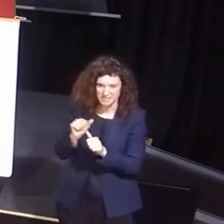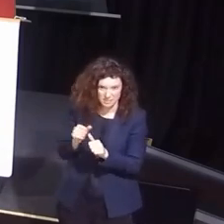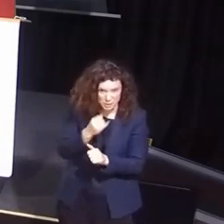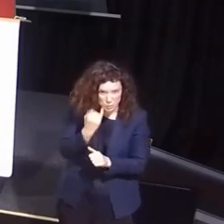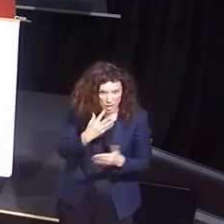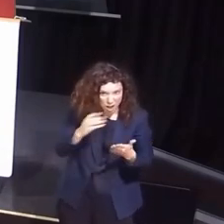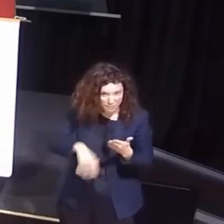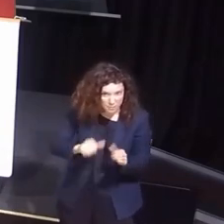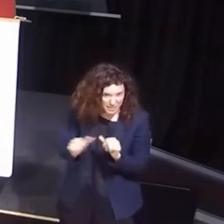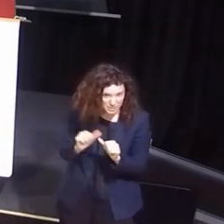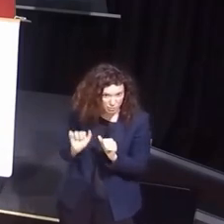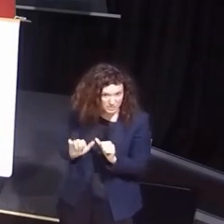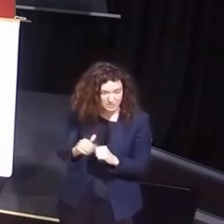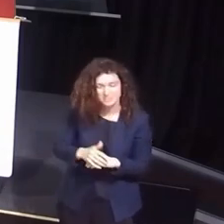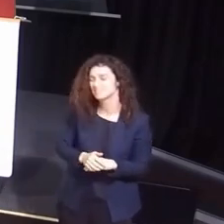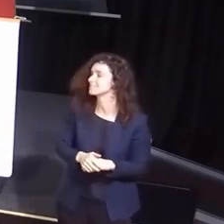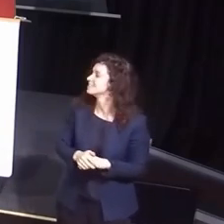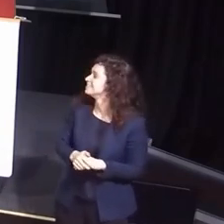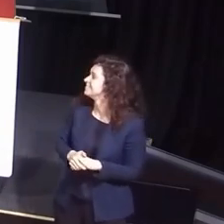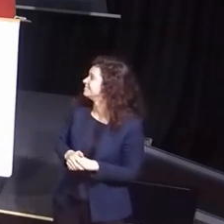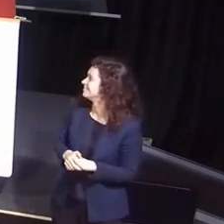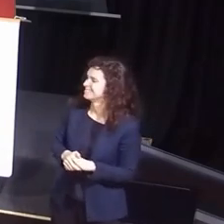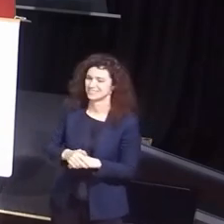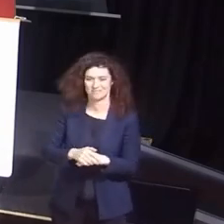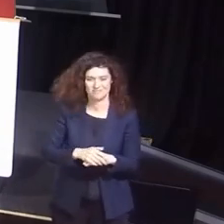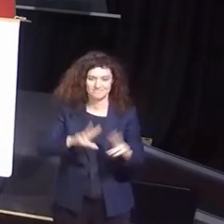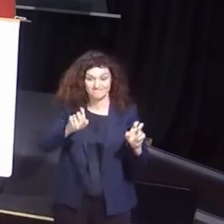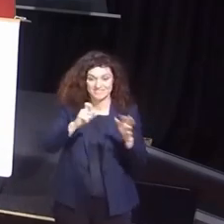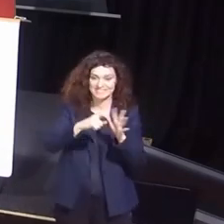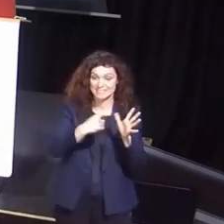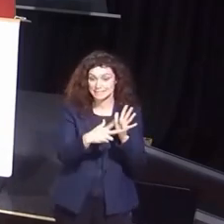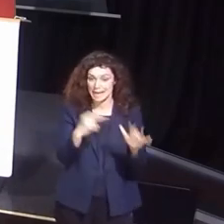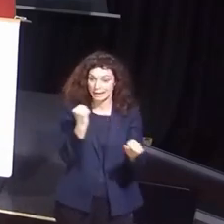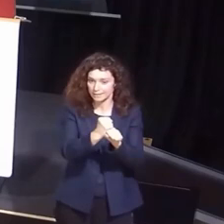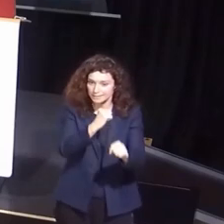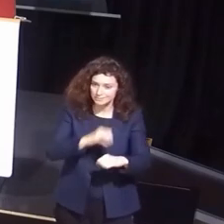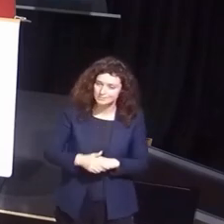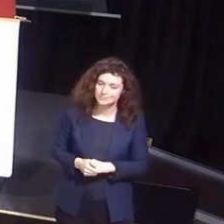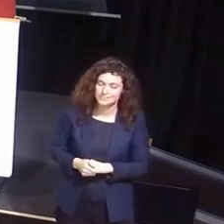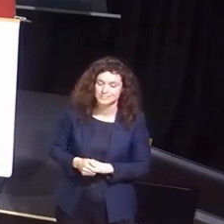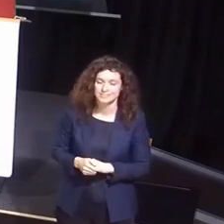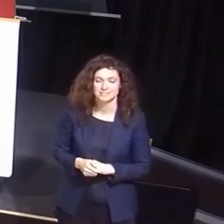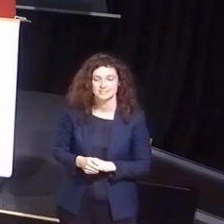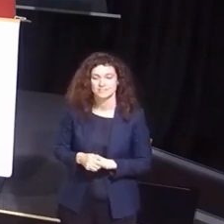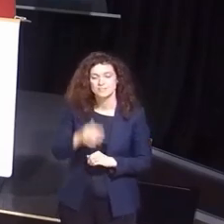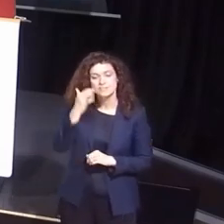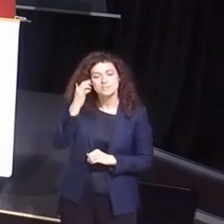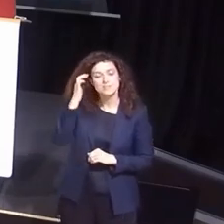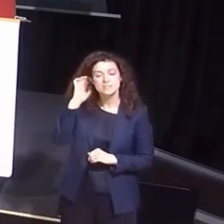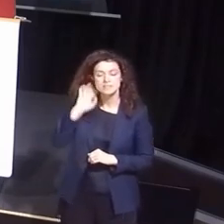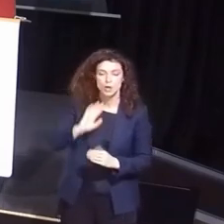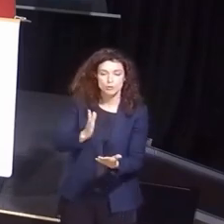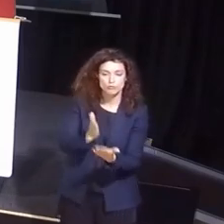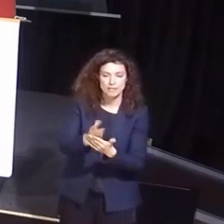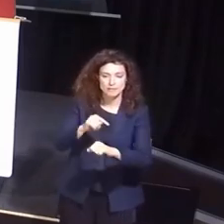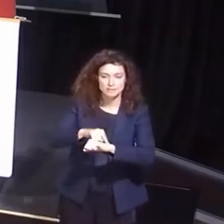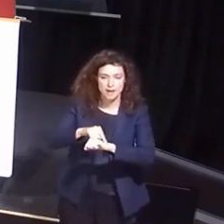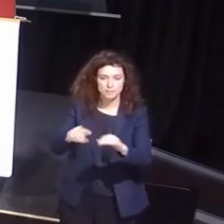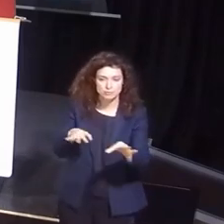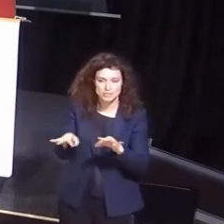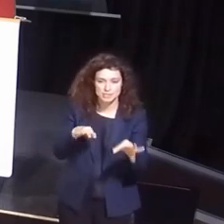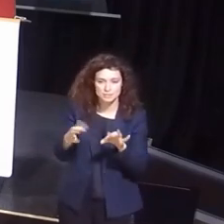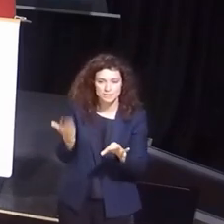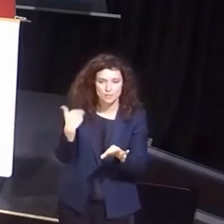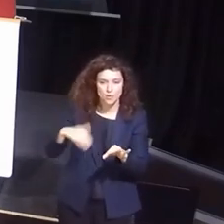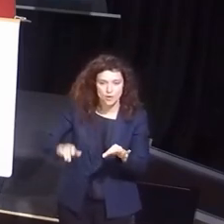point. It's true. Damn. So specific genres I'd love to get into would be real-time strategy games. When I was a kid, I used to